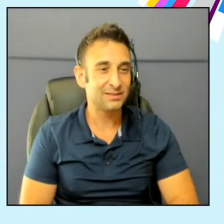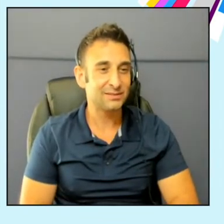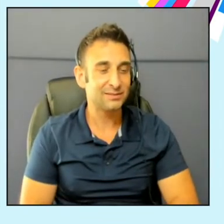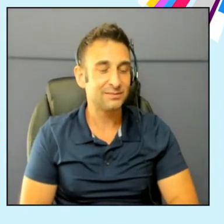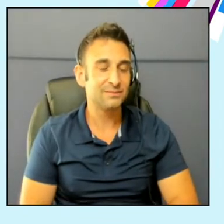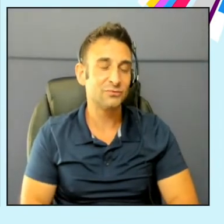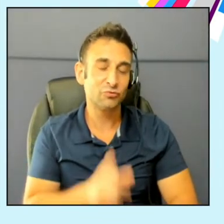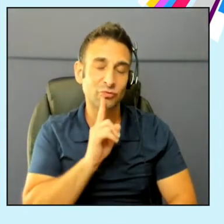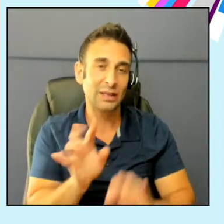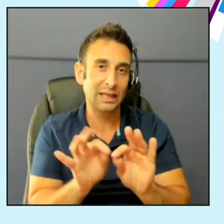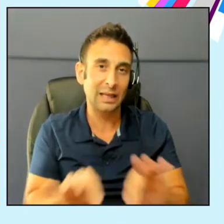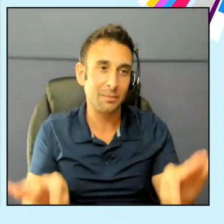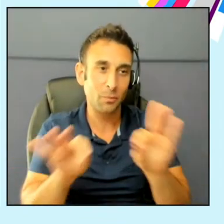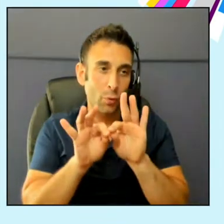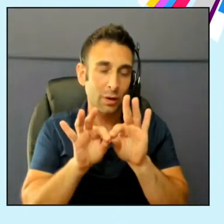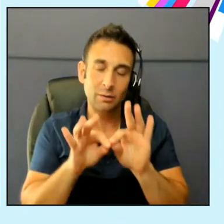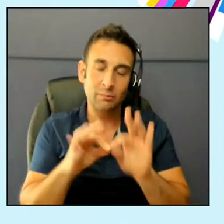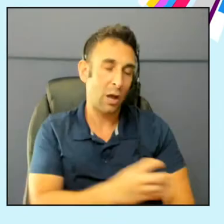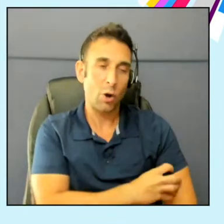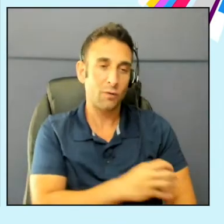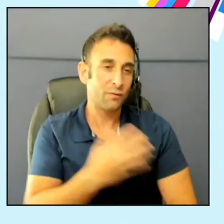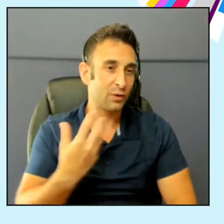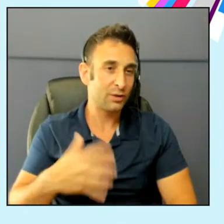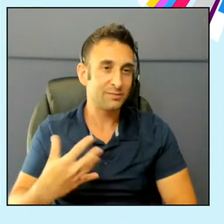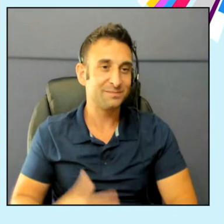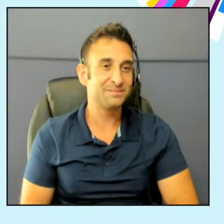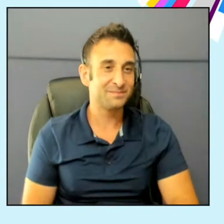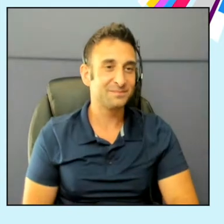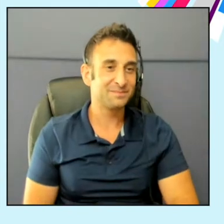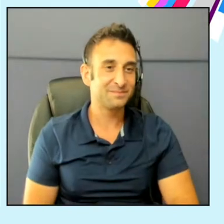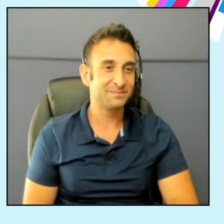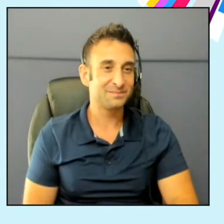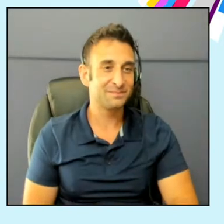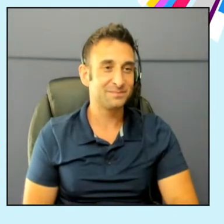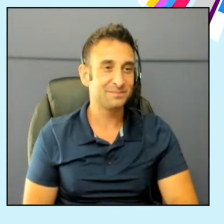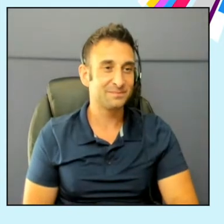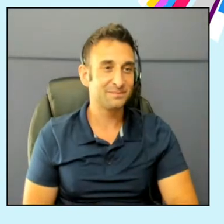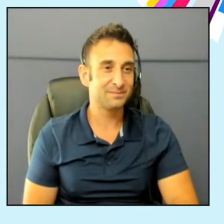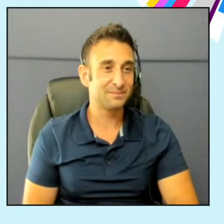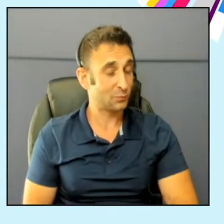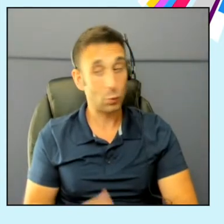and so powerful. So yeah, and honestly,